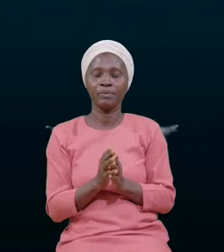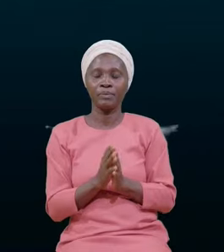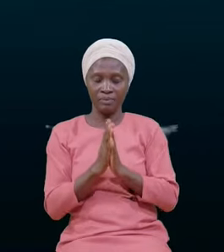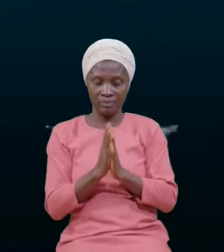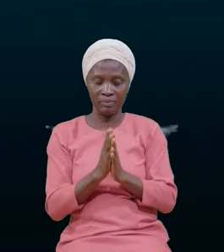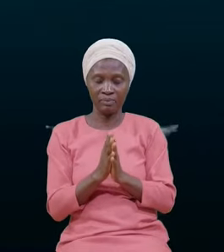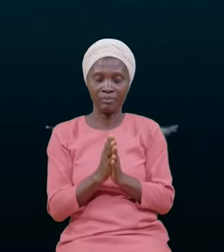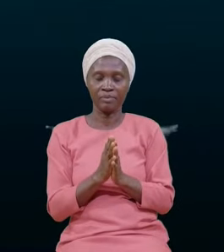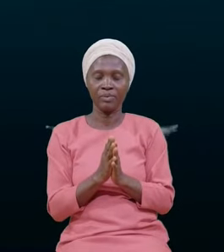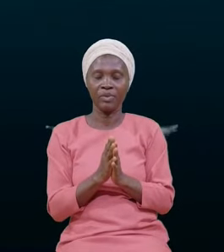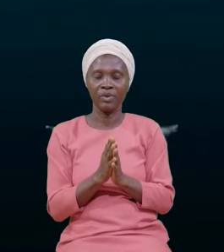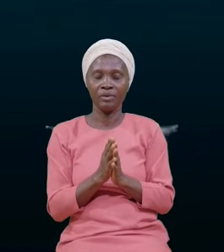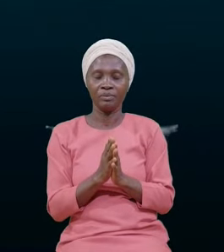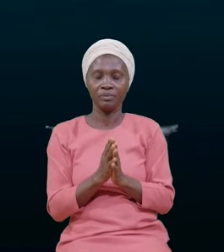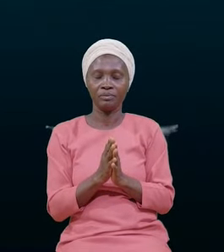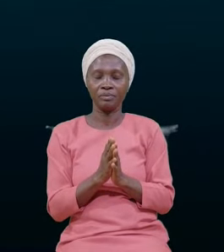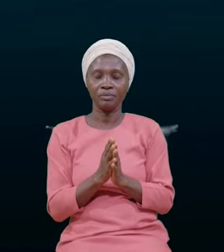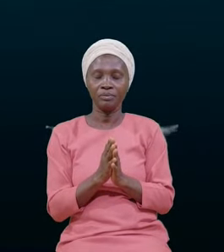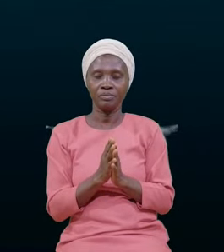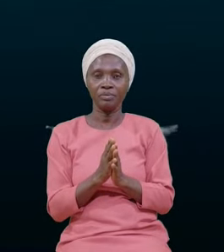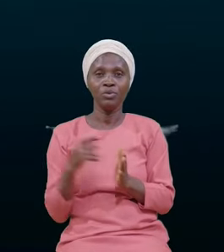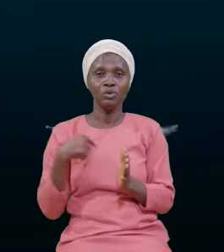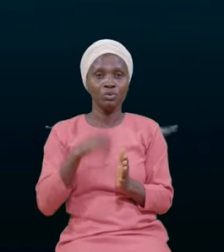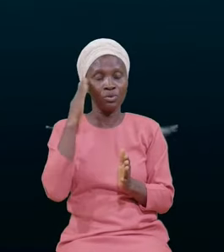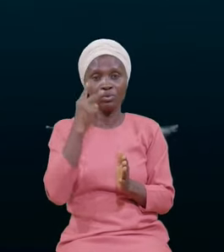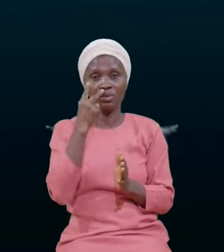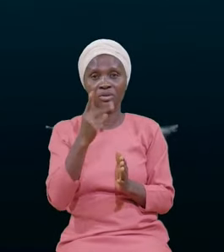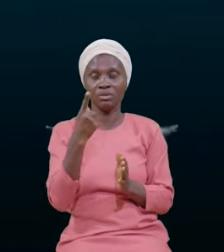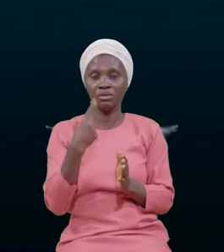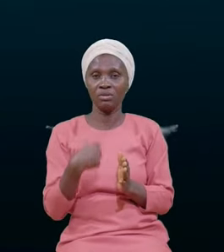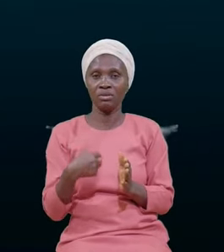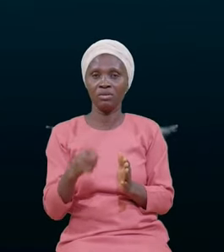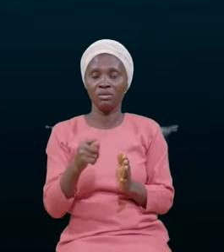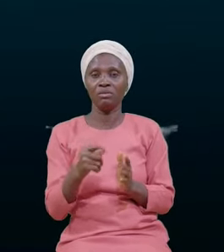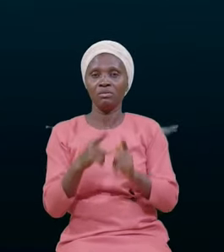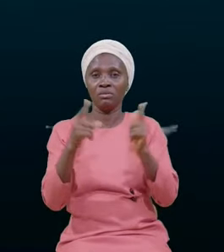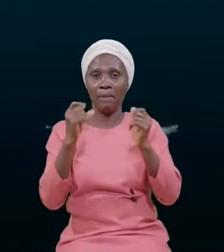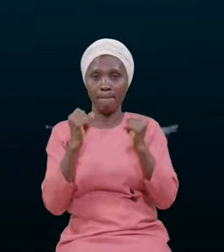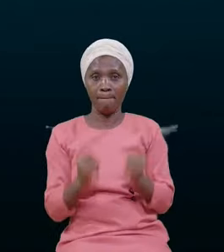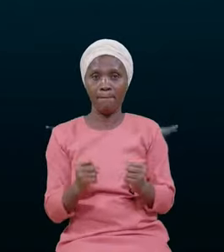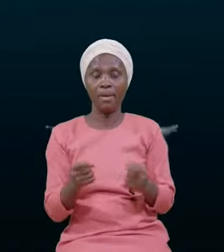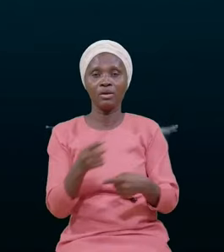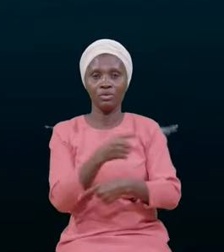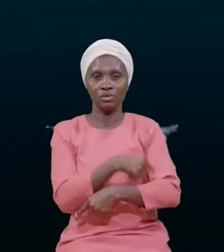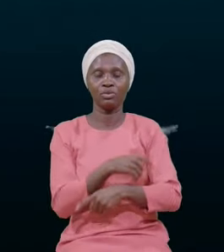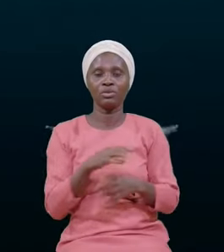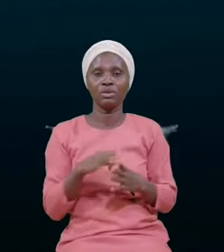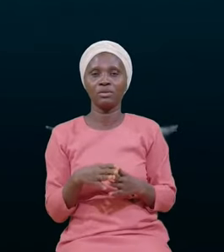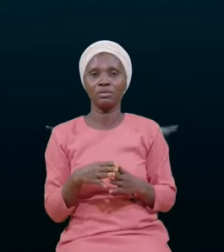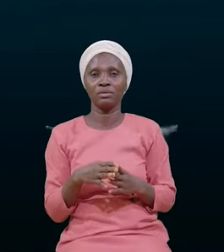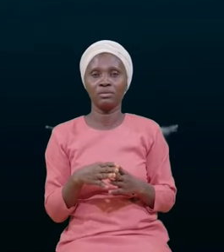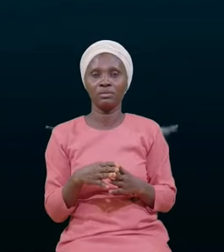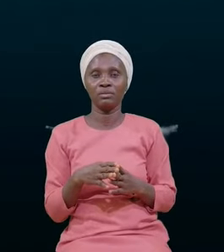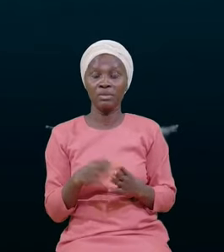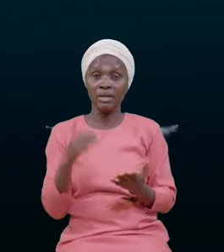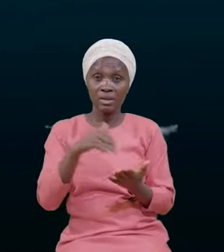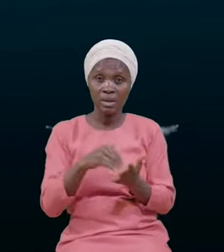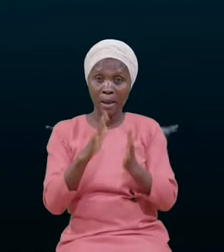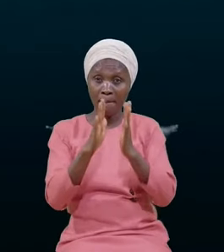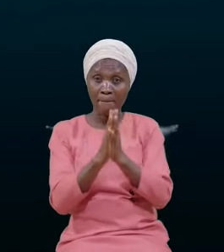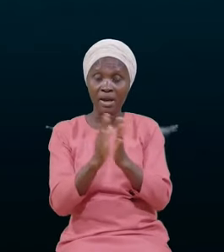see the unprecedented today want us to pray for all the vessel that the Lord will use the